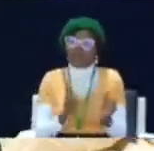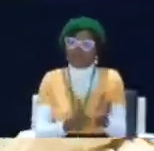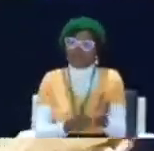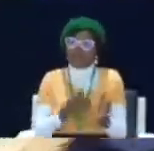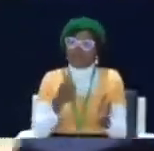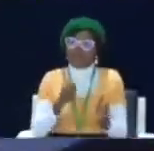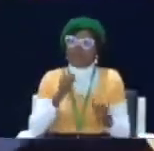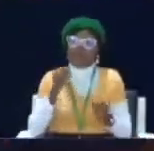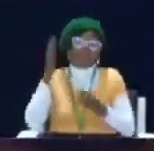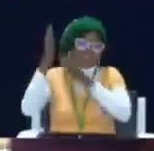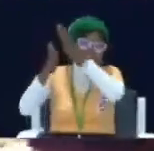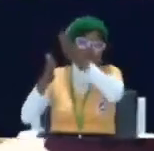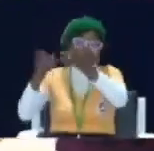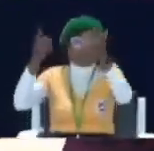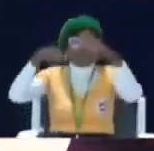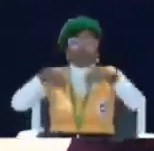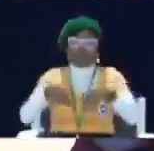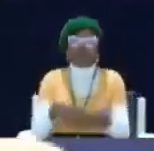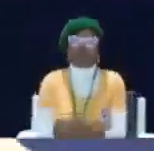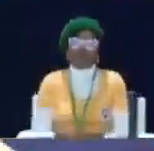come.